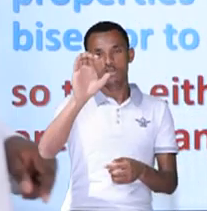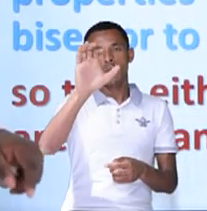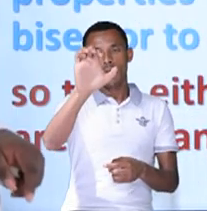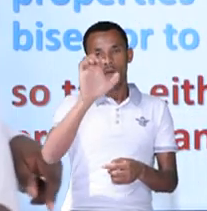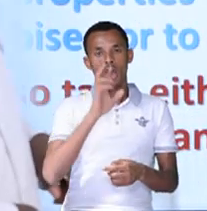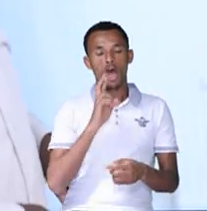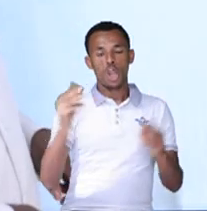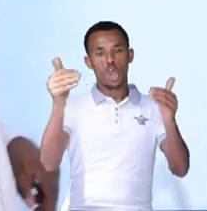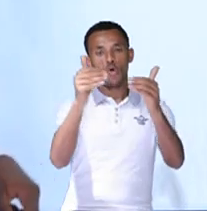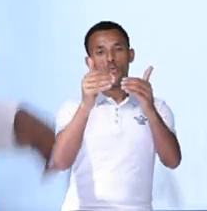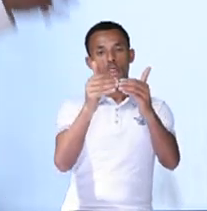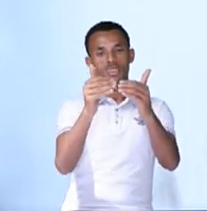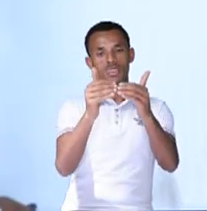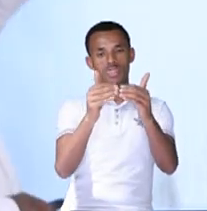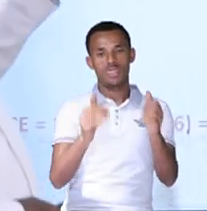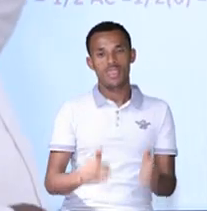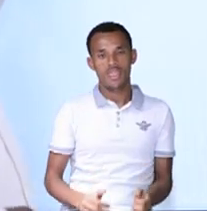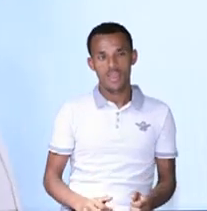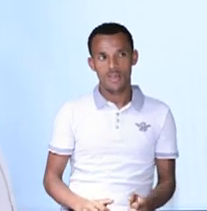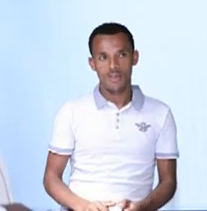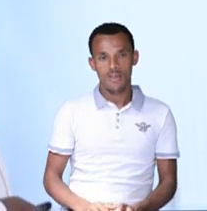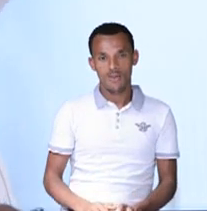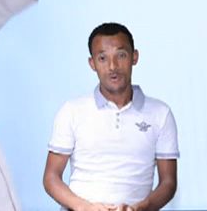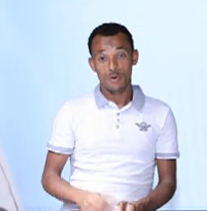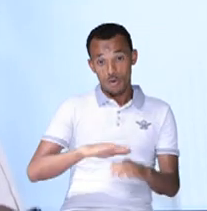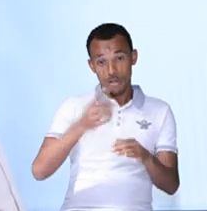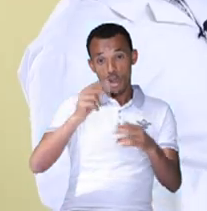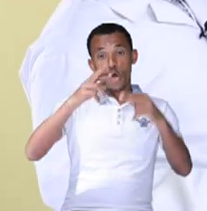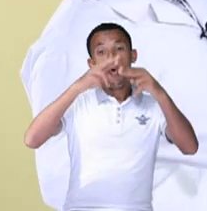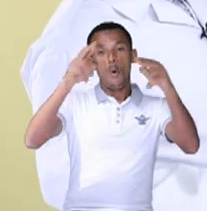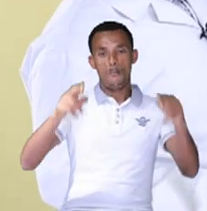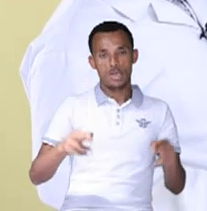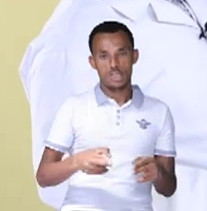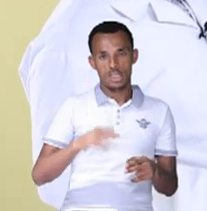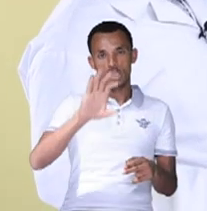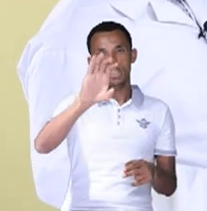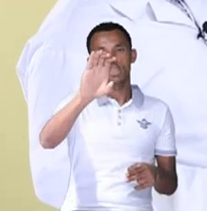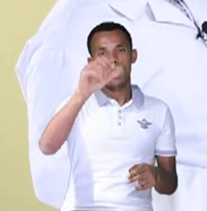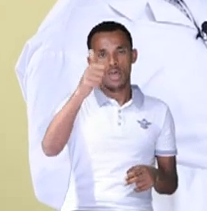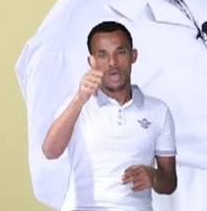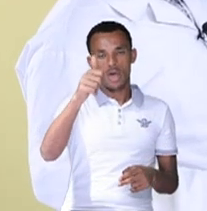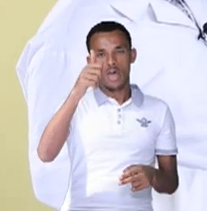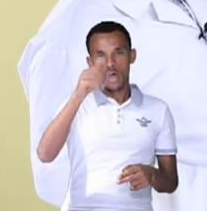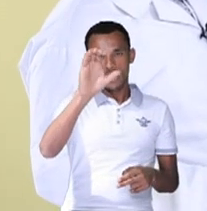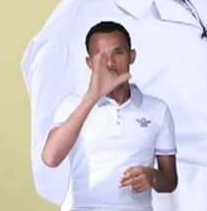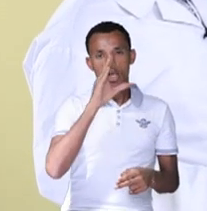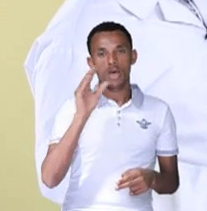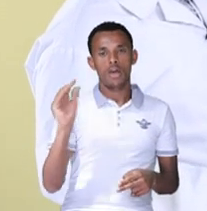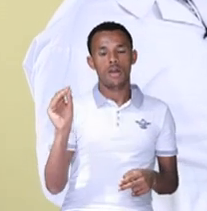are equivalent. So on the rhombus CA, AC